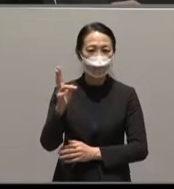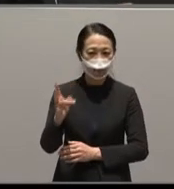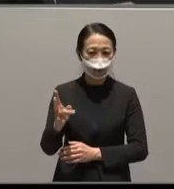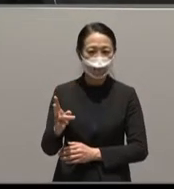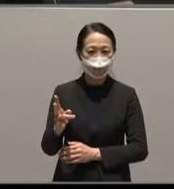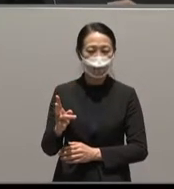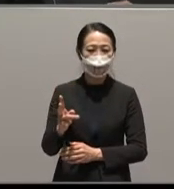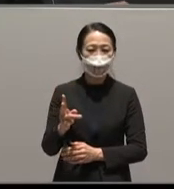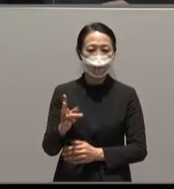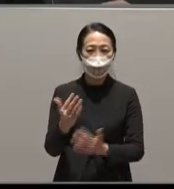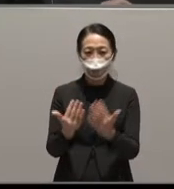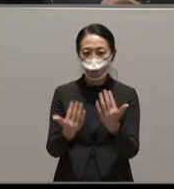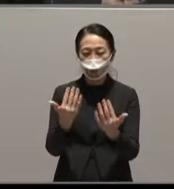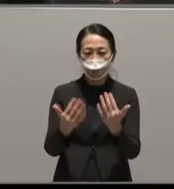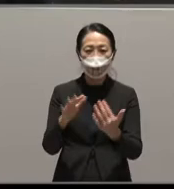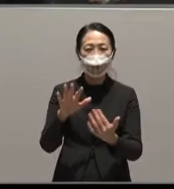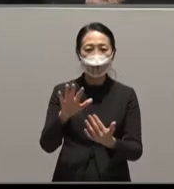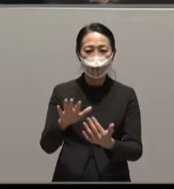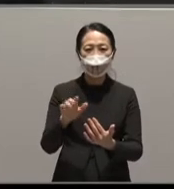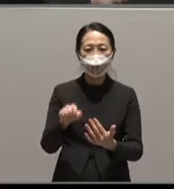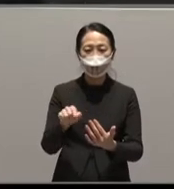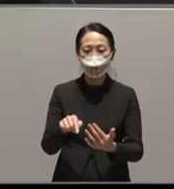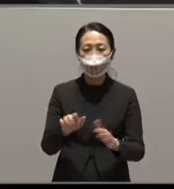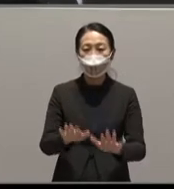trees. We also have